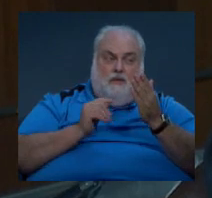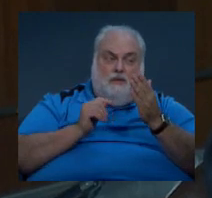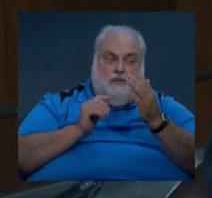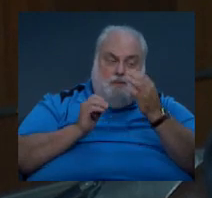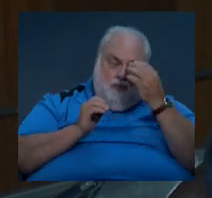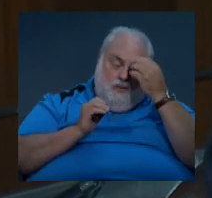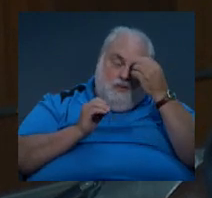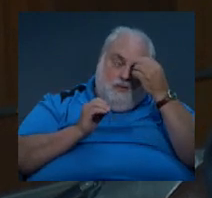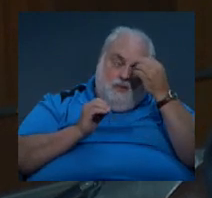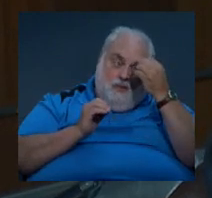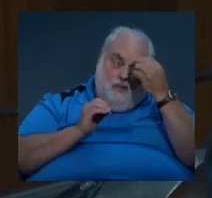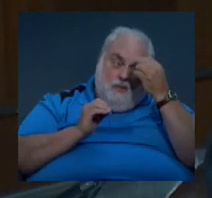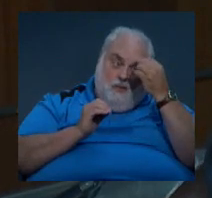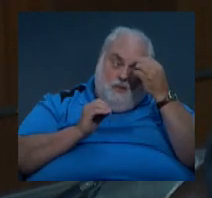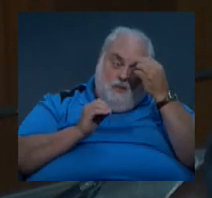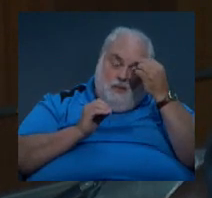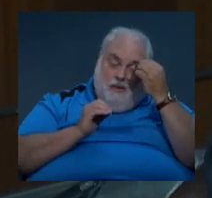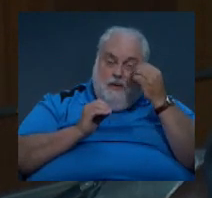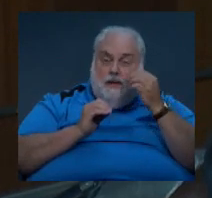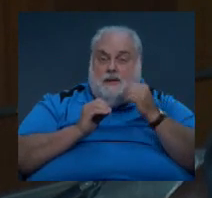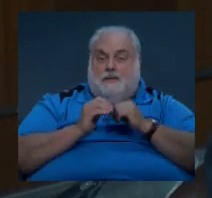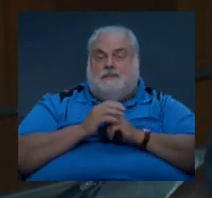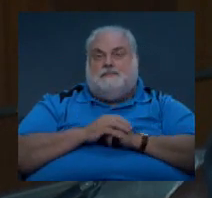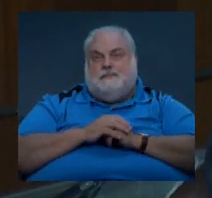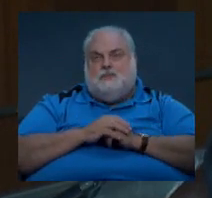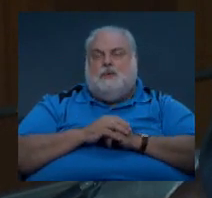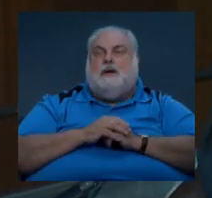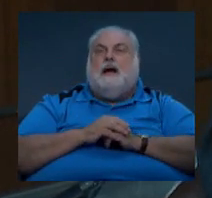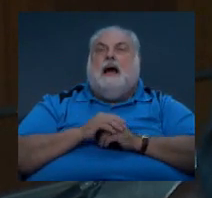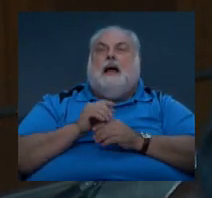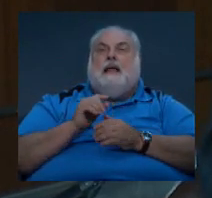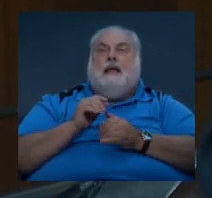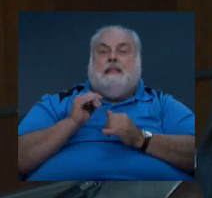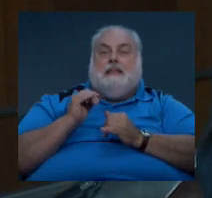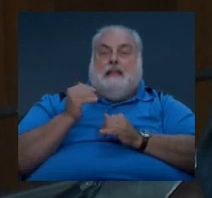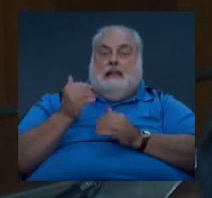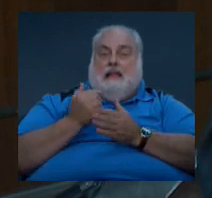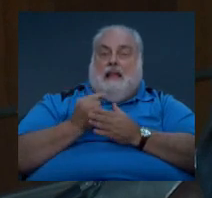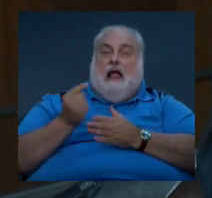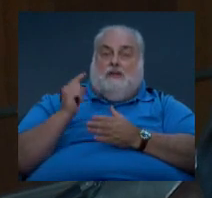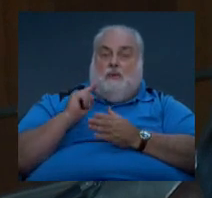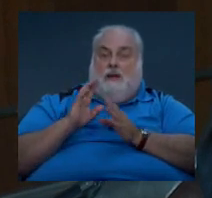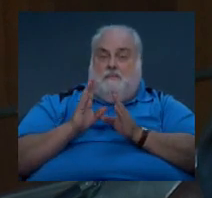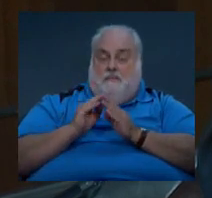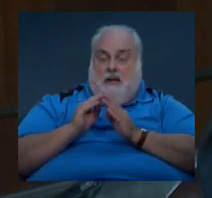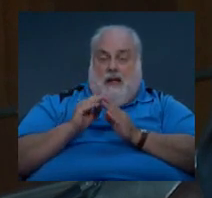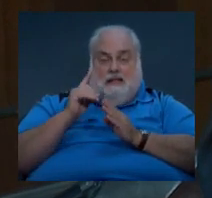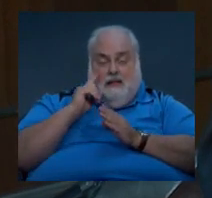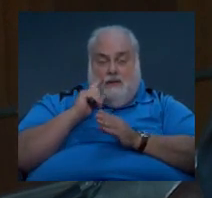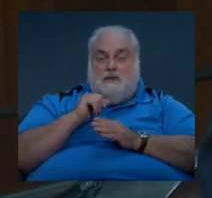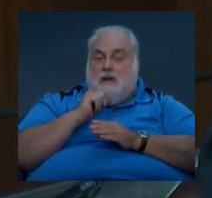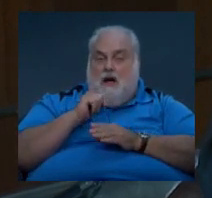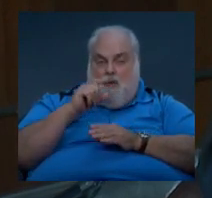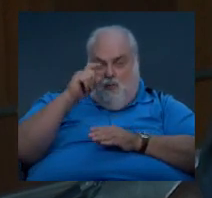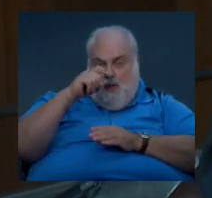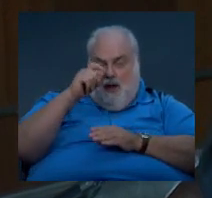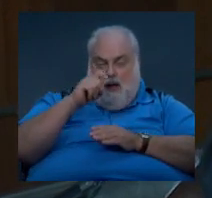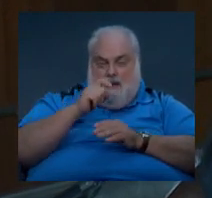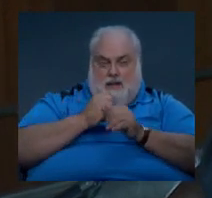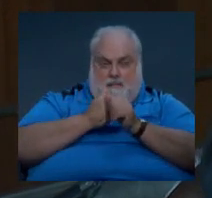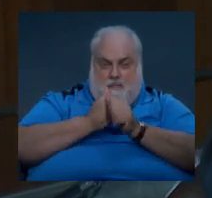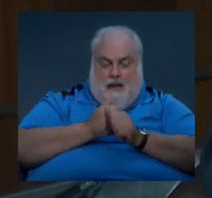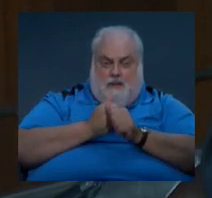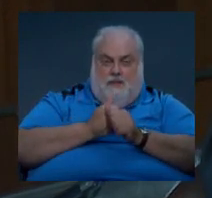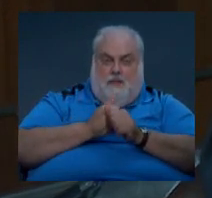to, as we talked about our last meeting, I think it would be unwise based on the performance